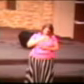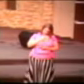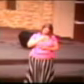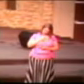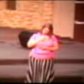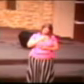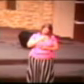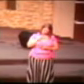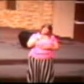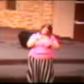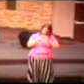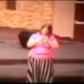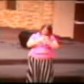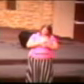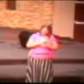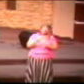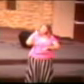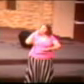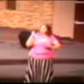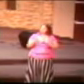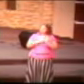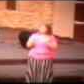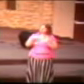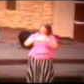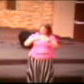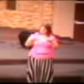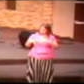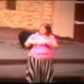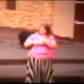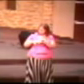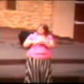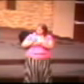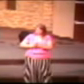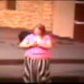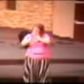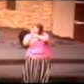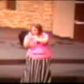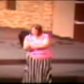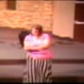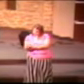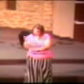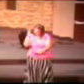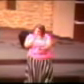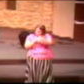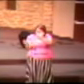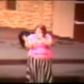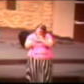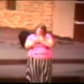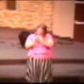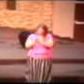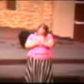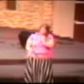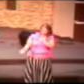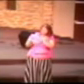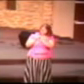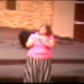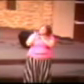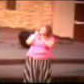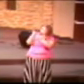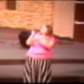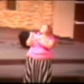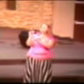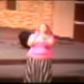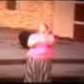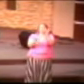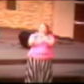discernment, a deep awareness that we are in the chair of becoming, seeking to become more like you. And